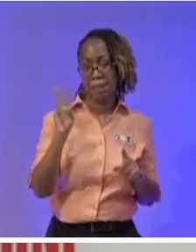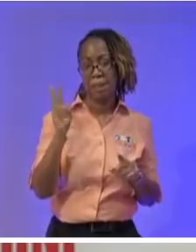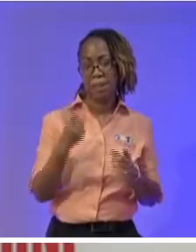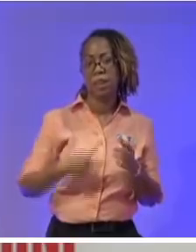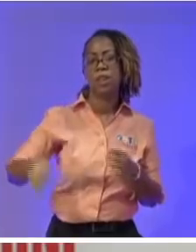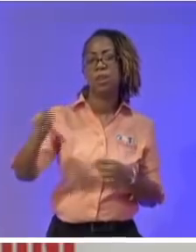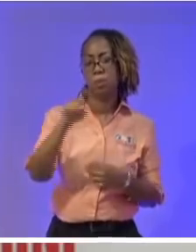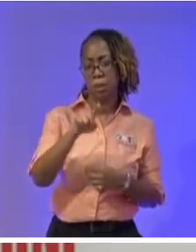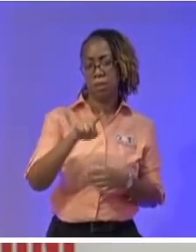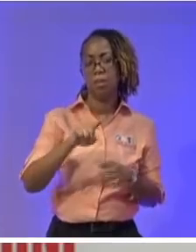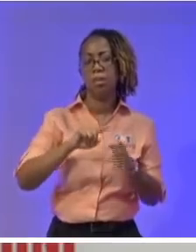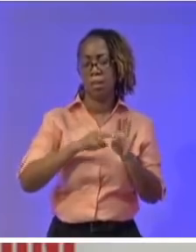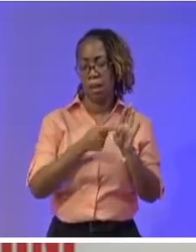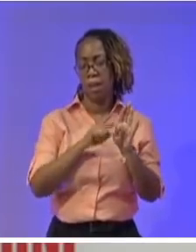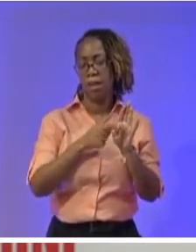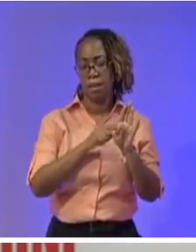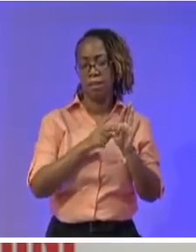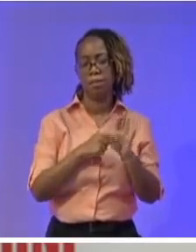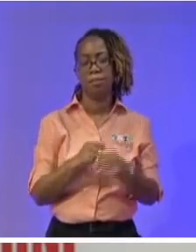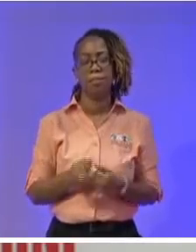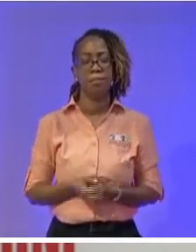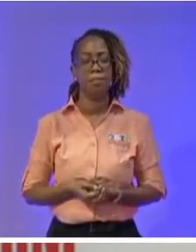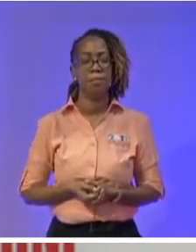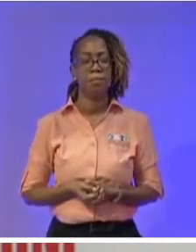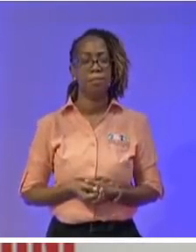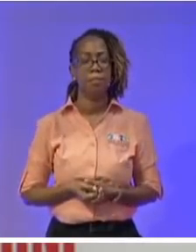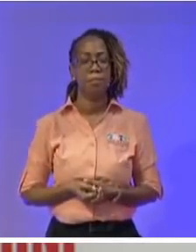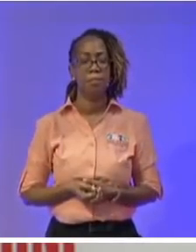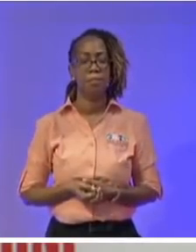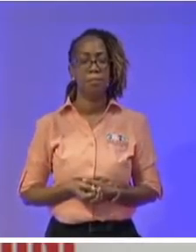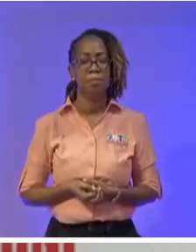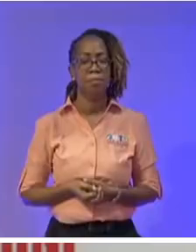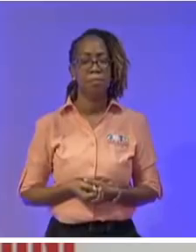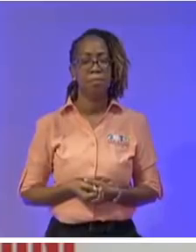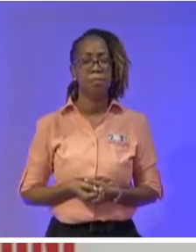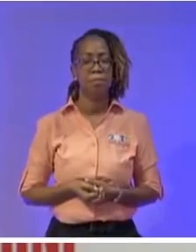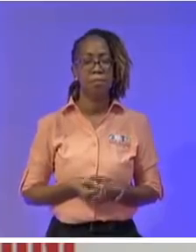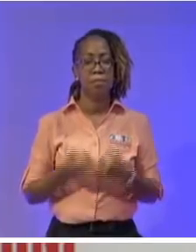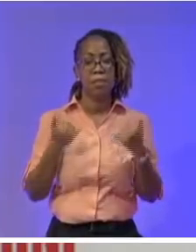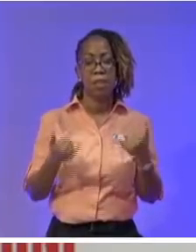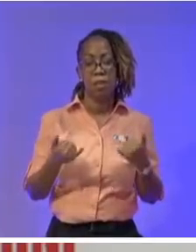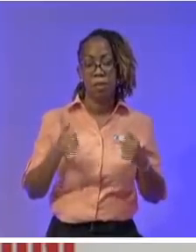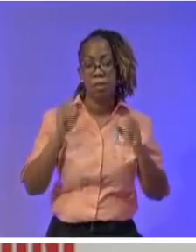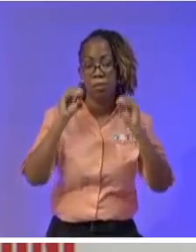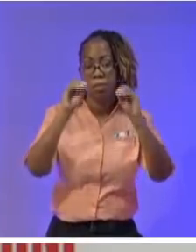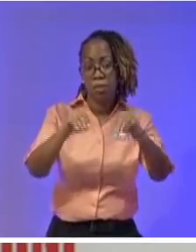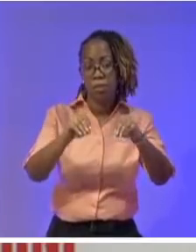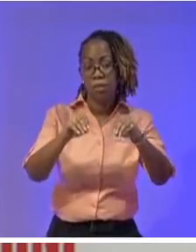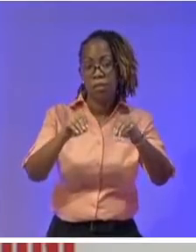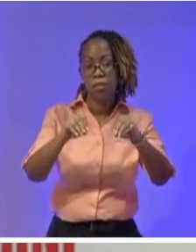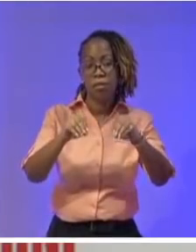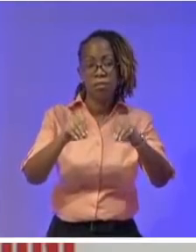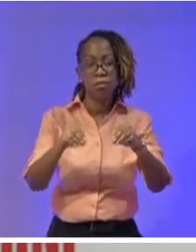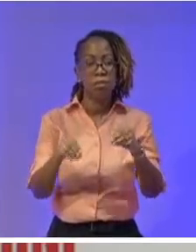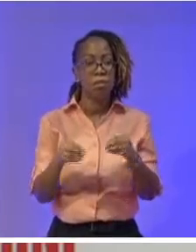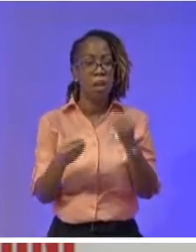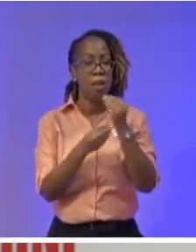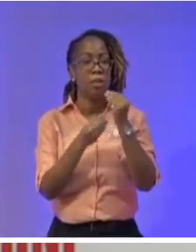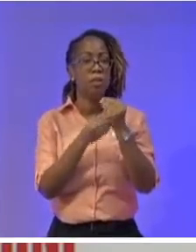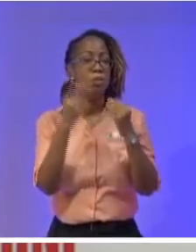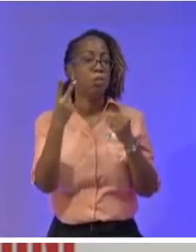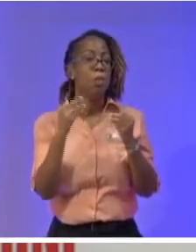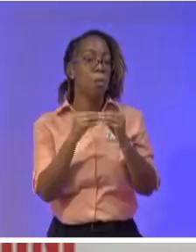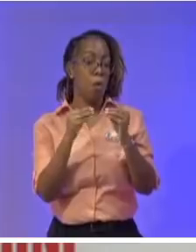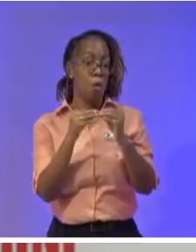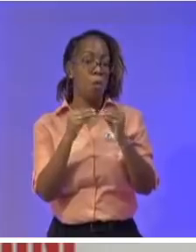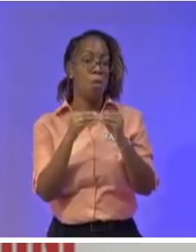We have been in talks to activate 2 separate sites, especially for public